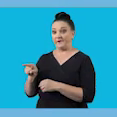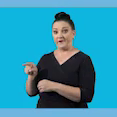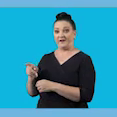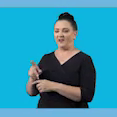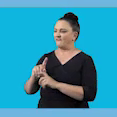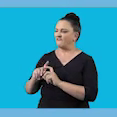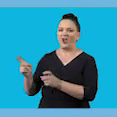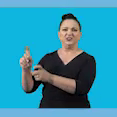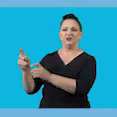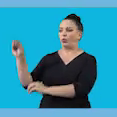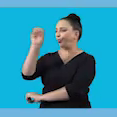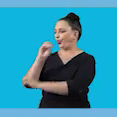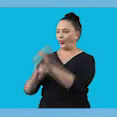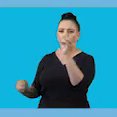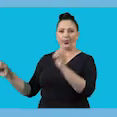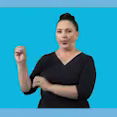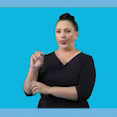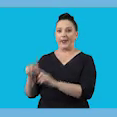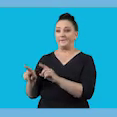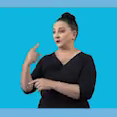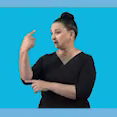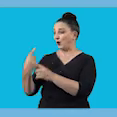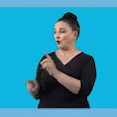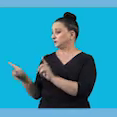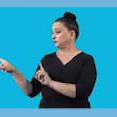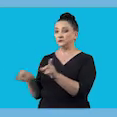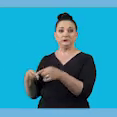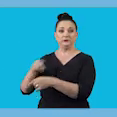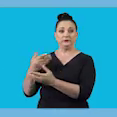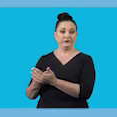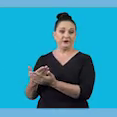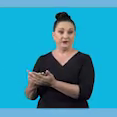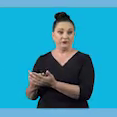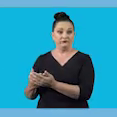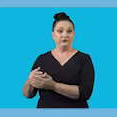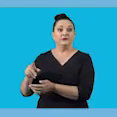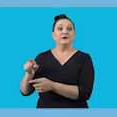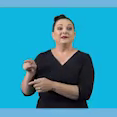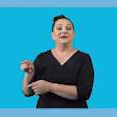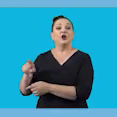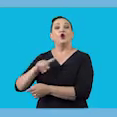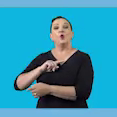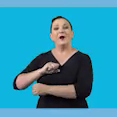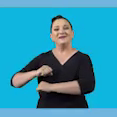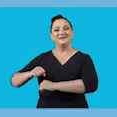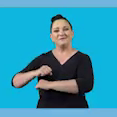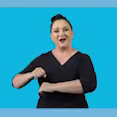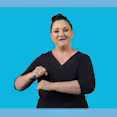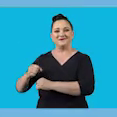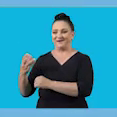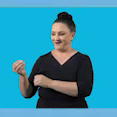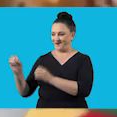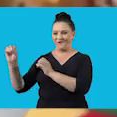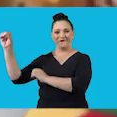in all directions, whereas the particles in liquid move slowly as compared to the gas particles. This is because of the spaces between